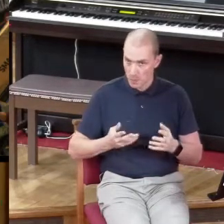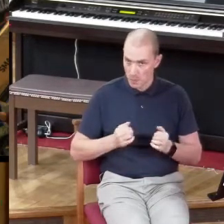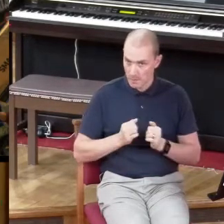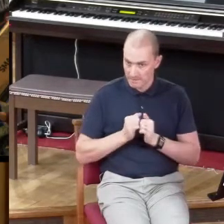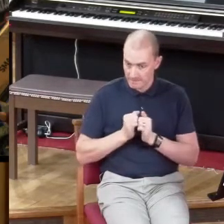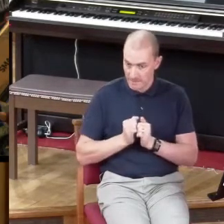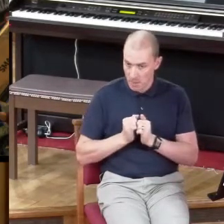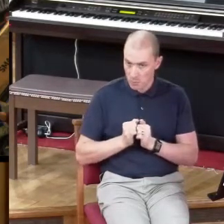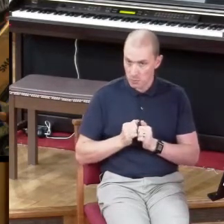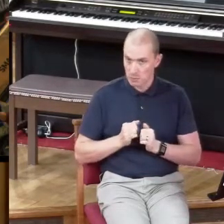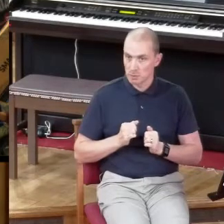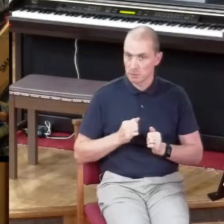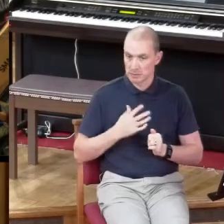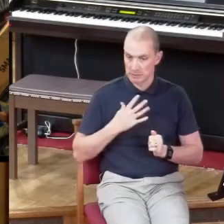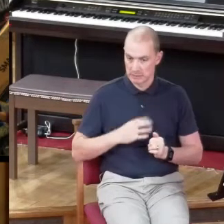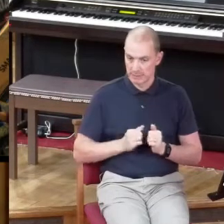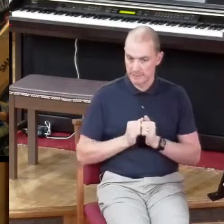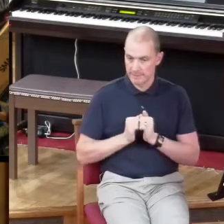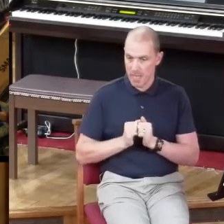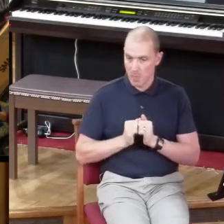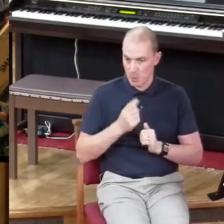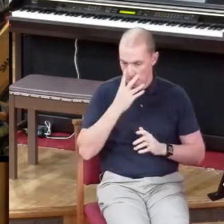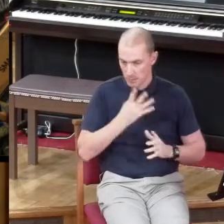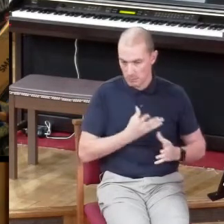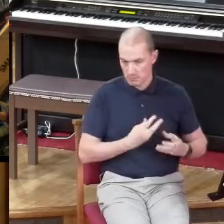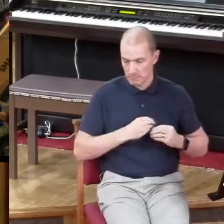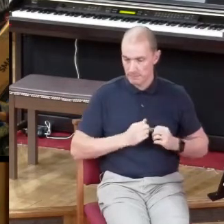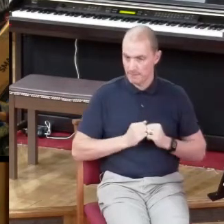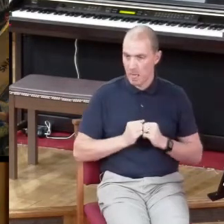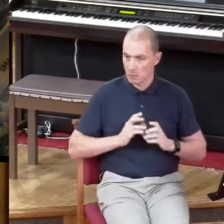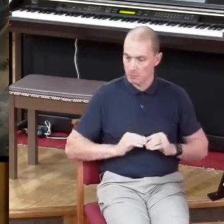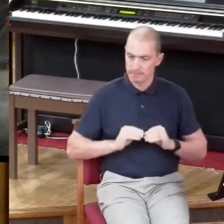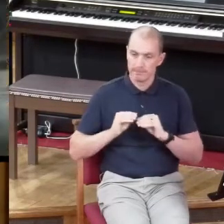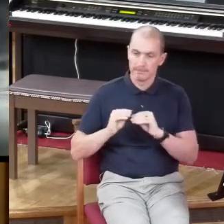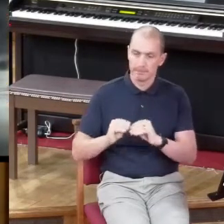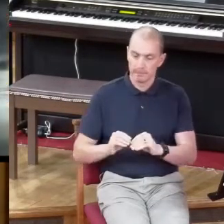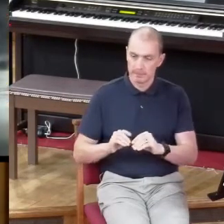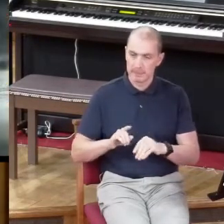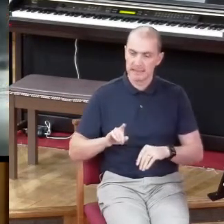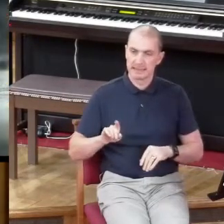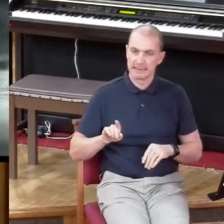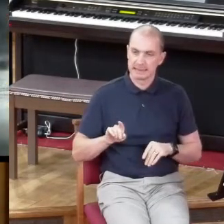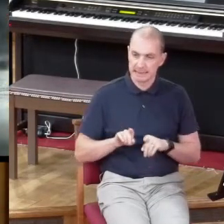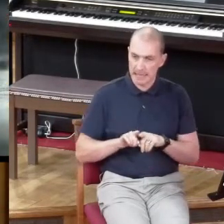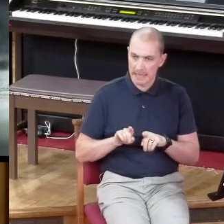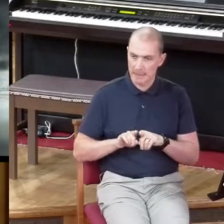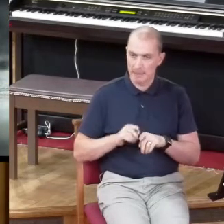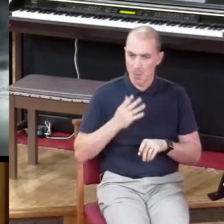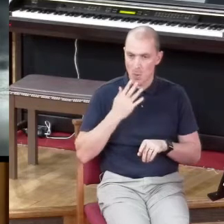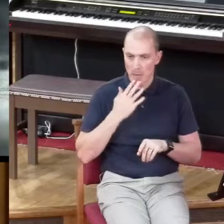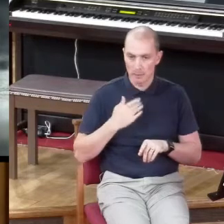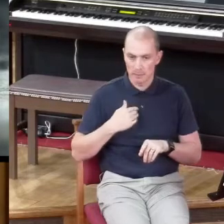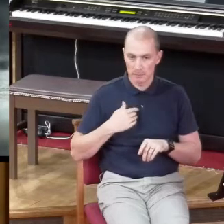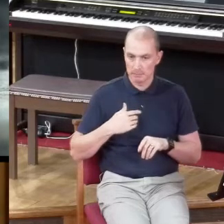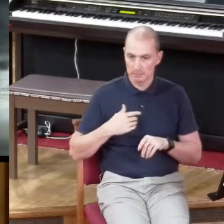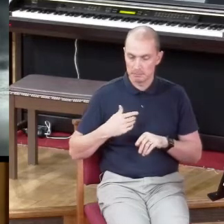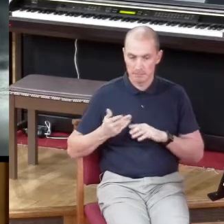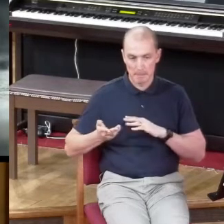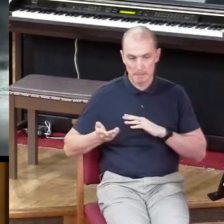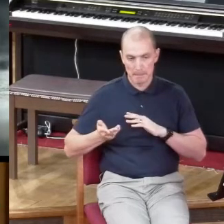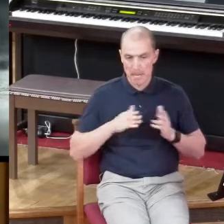on heirlooms, maybe your grandmother's wedding ring, a watch, war medals perhaps, all sorts of